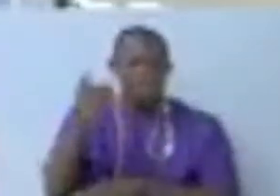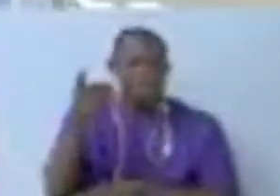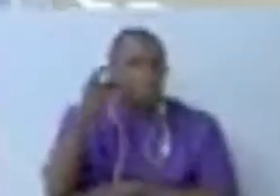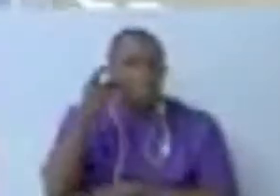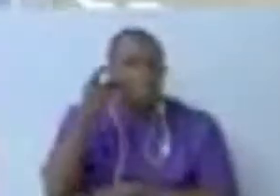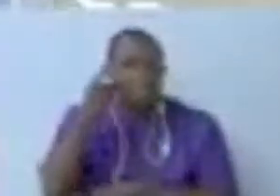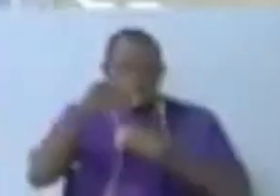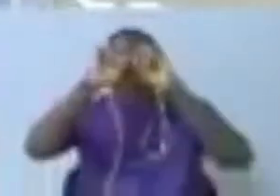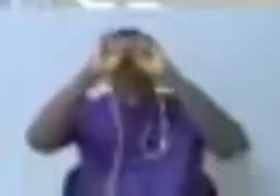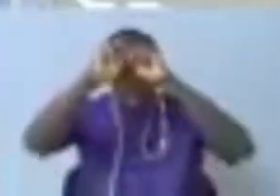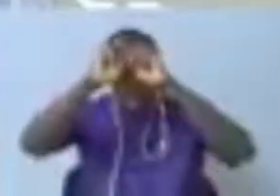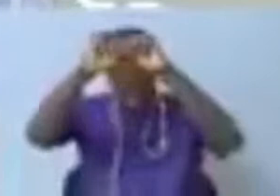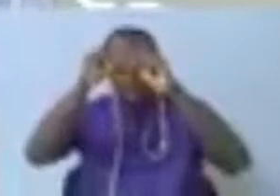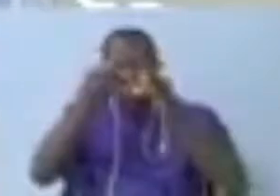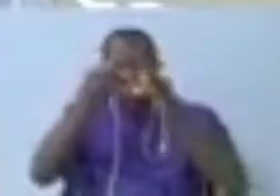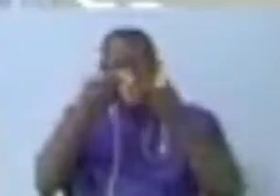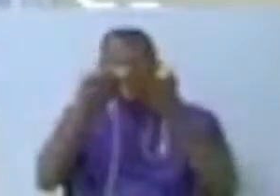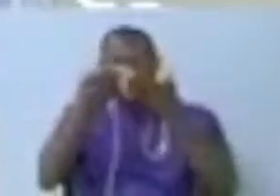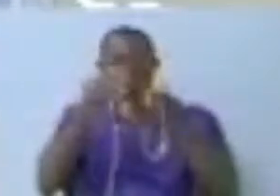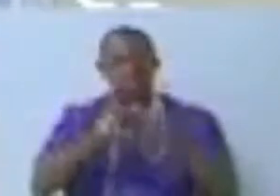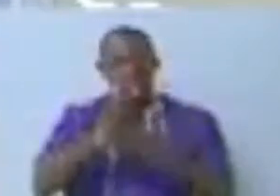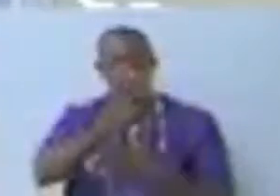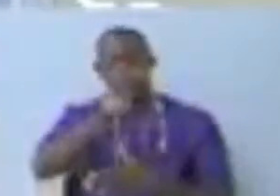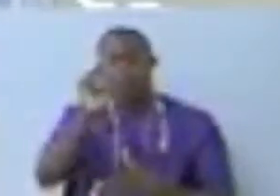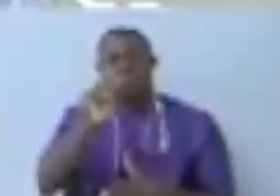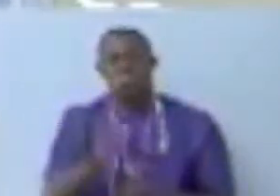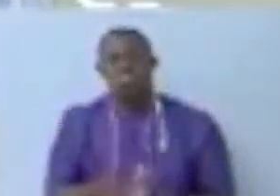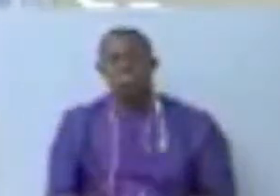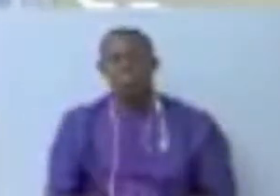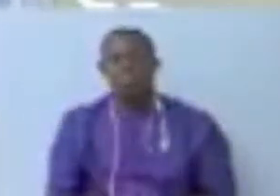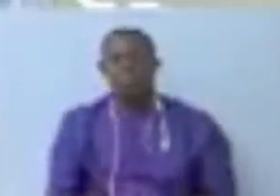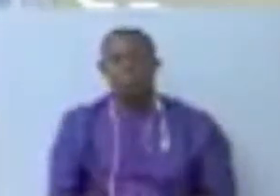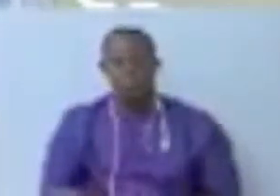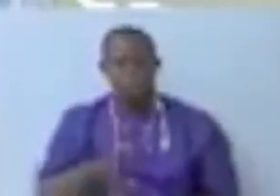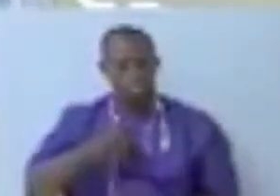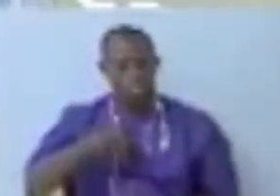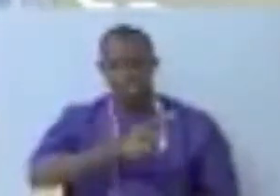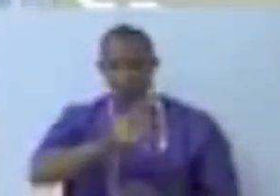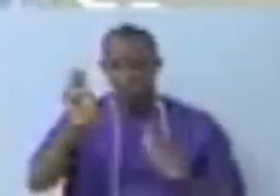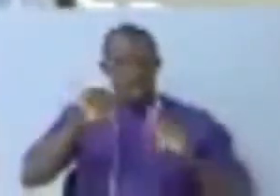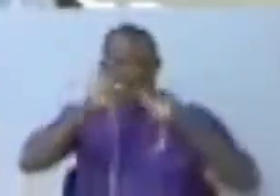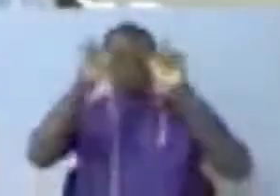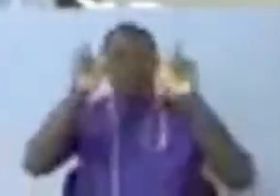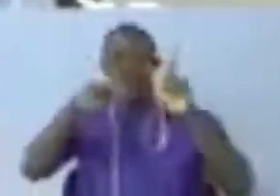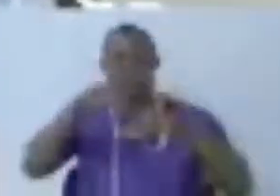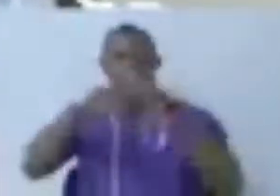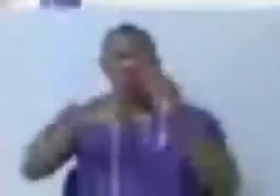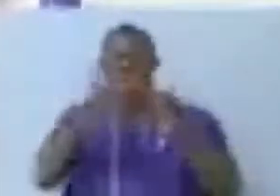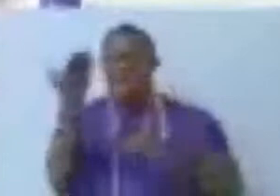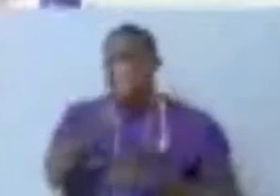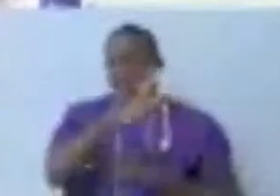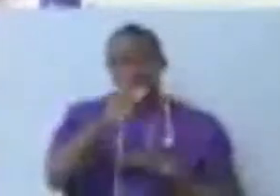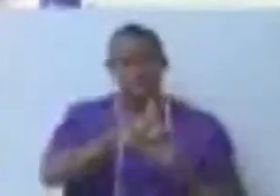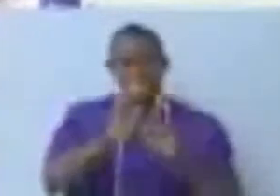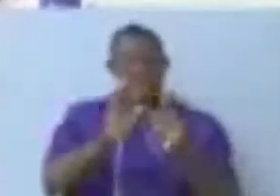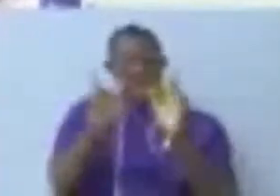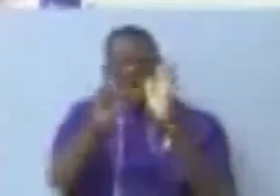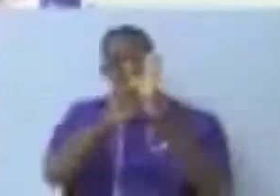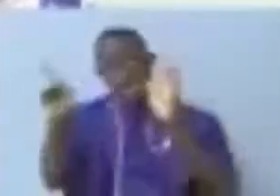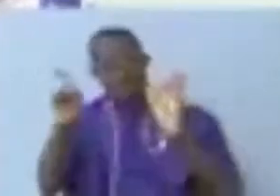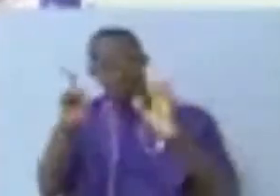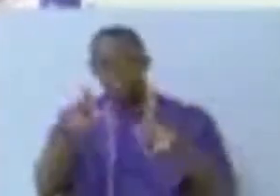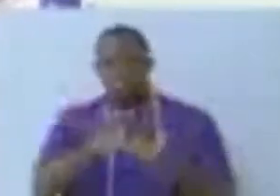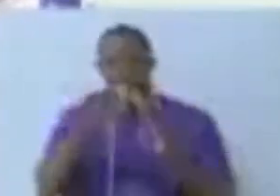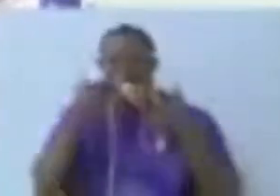ko nyimfaro nyinga bekela dum kari laba. I'm not aware of any such information. Did the government